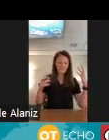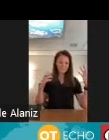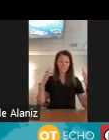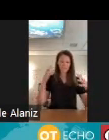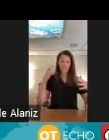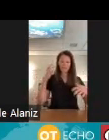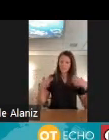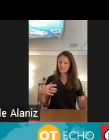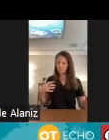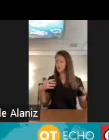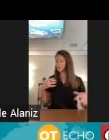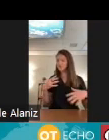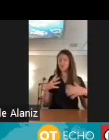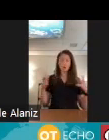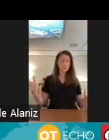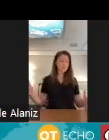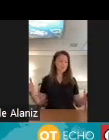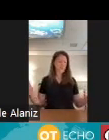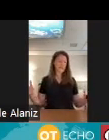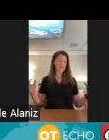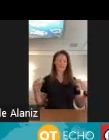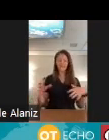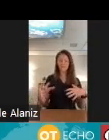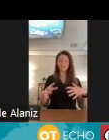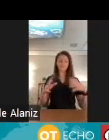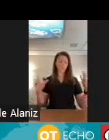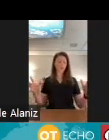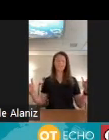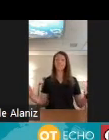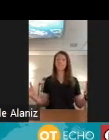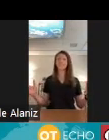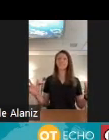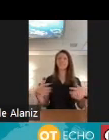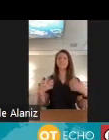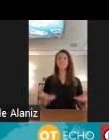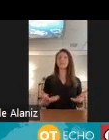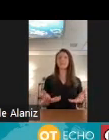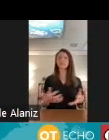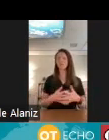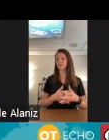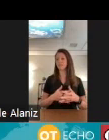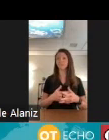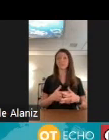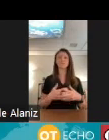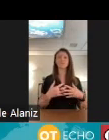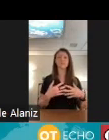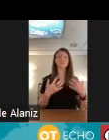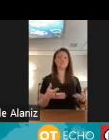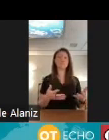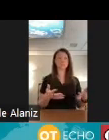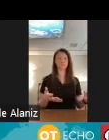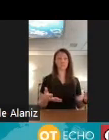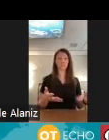really has to think it through. It's an open task. They have to work and adjust. So an example of a SMART exercise would be like